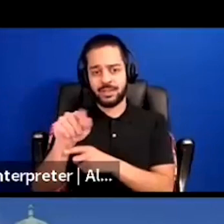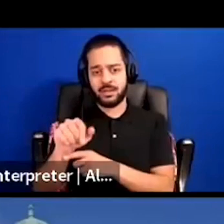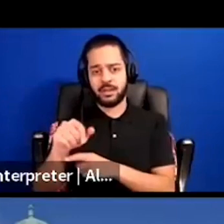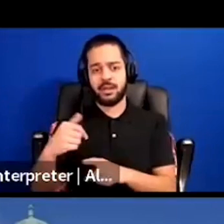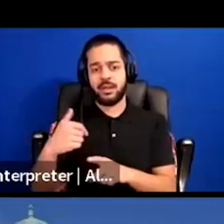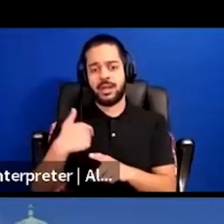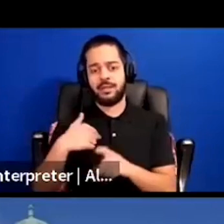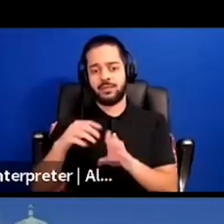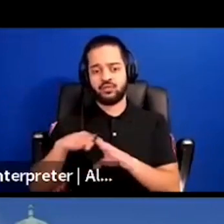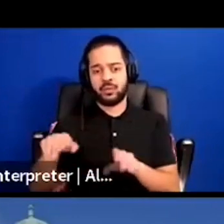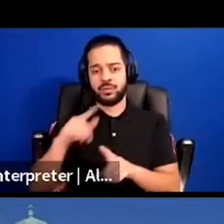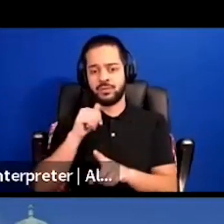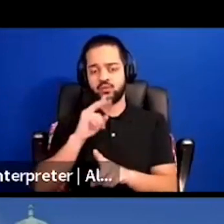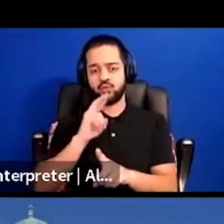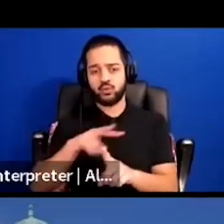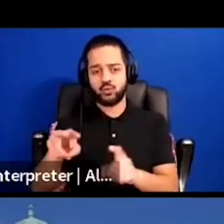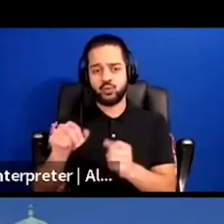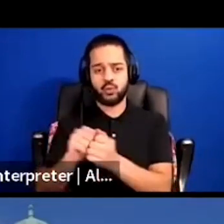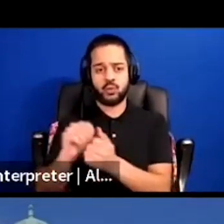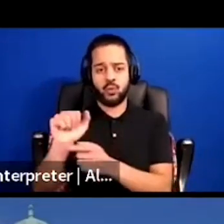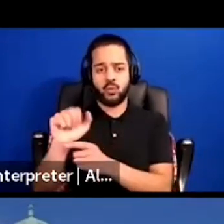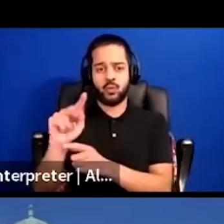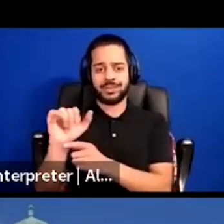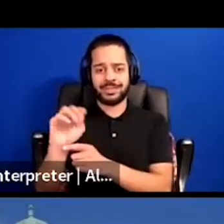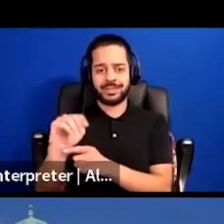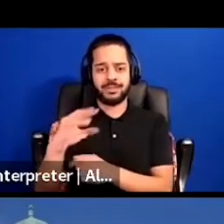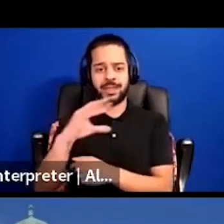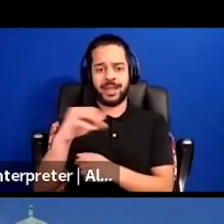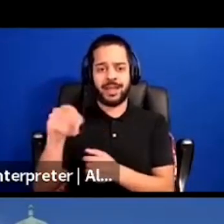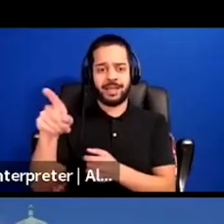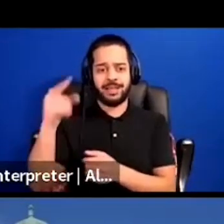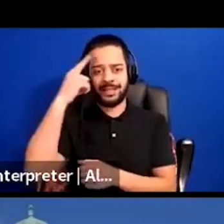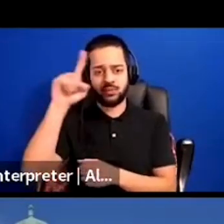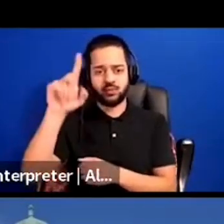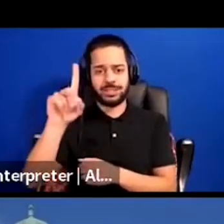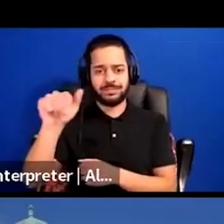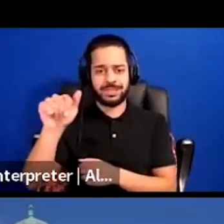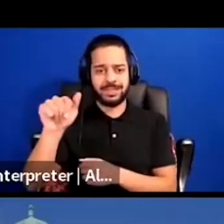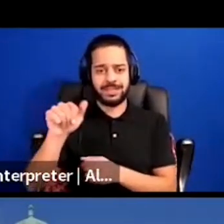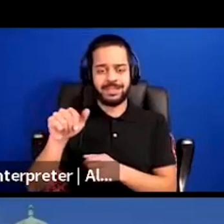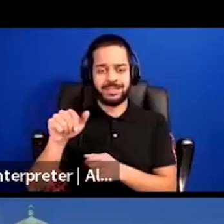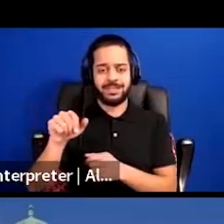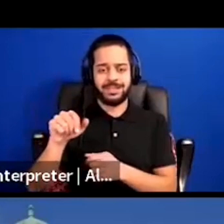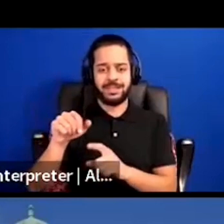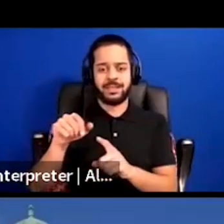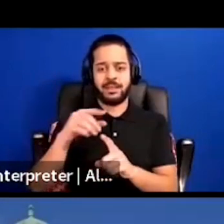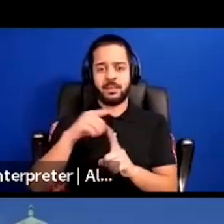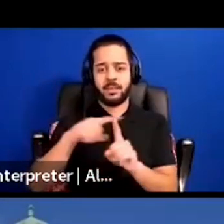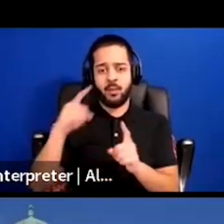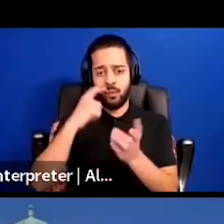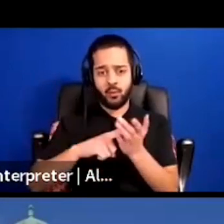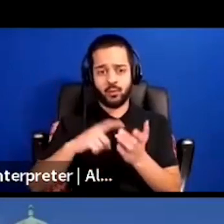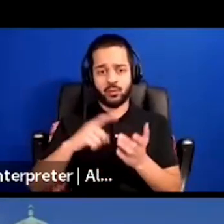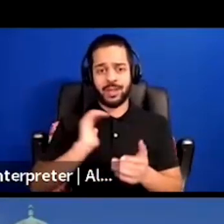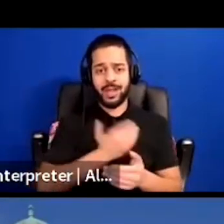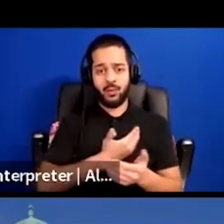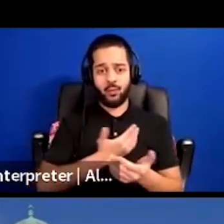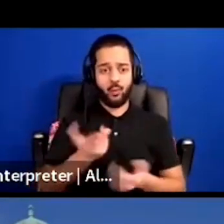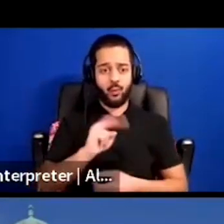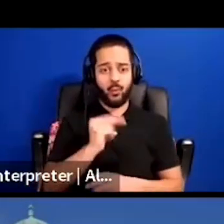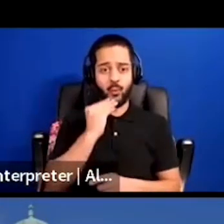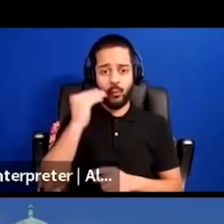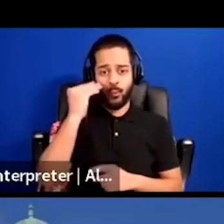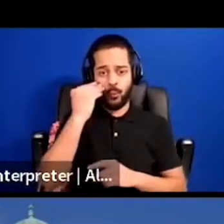intellectual disability. And I have been at the table when the IEP team has shifted. We've had the same facilitator,